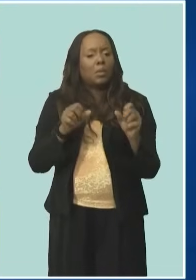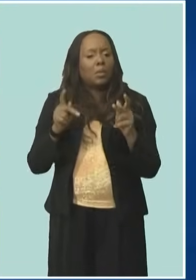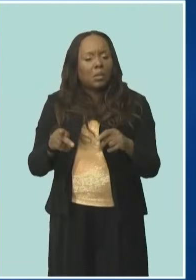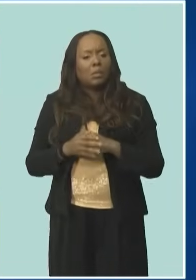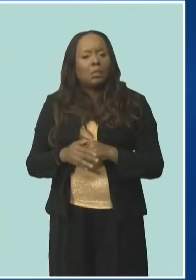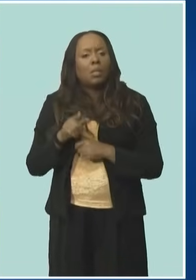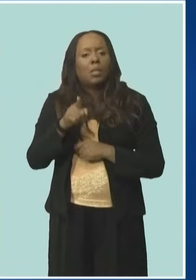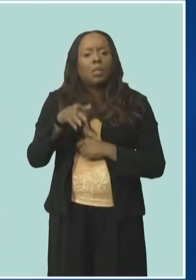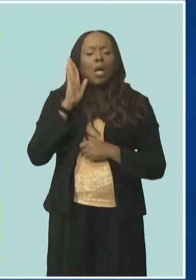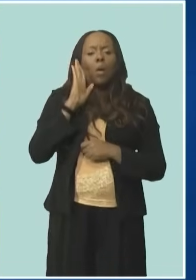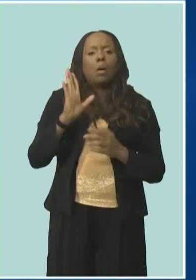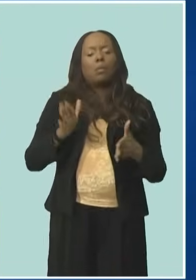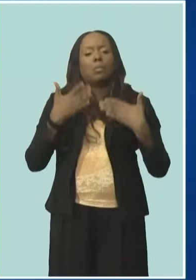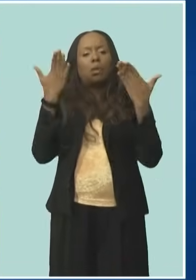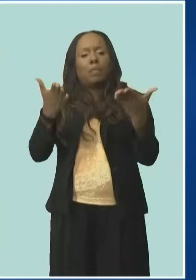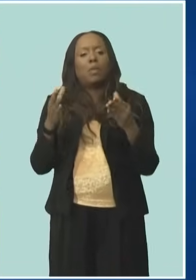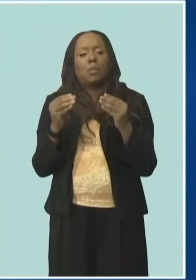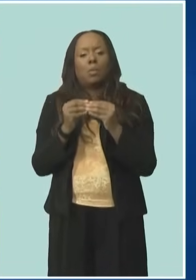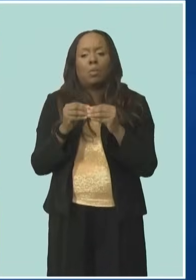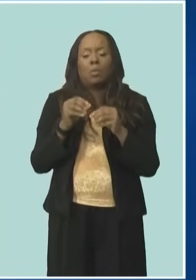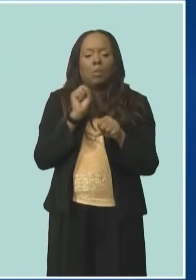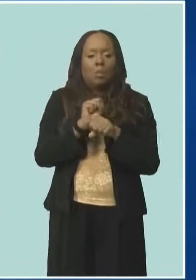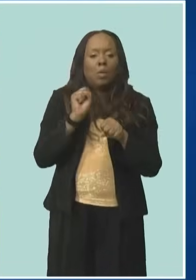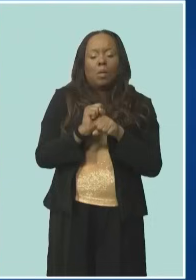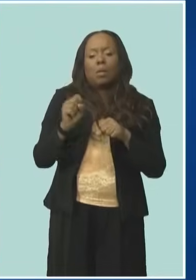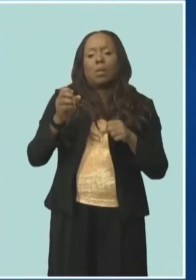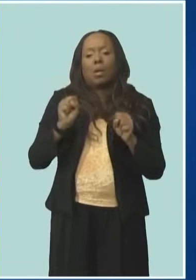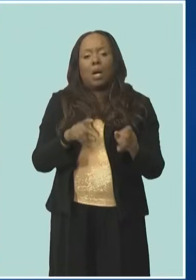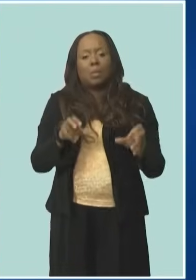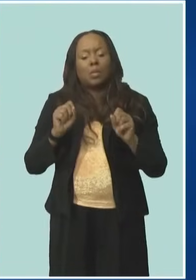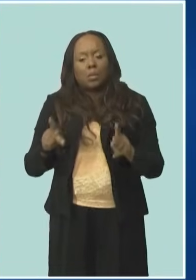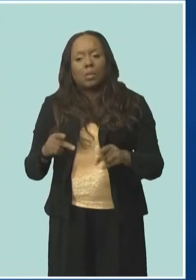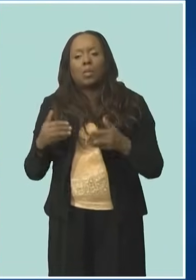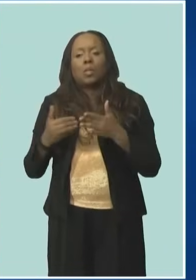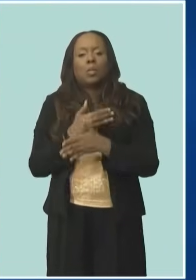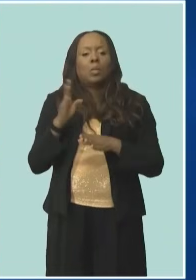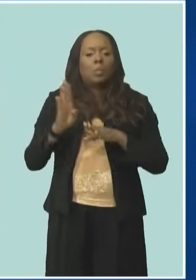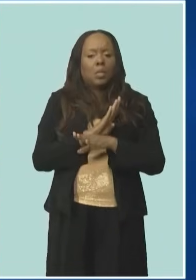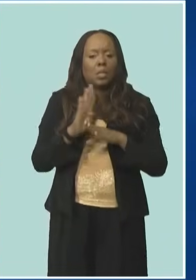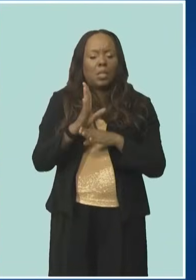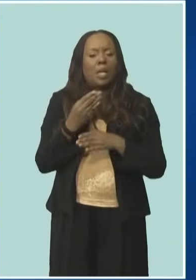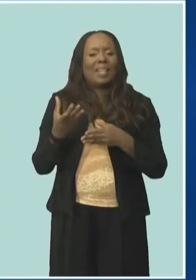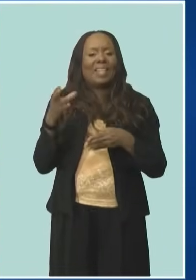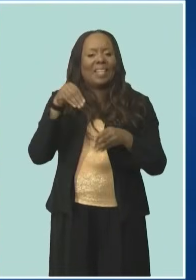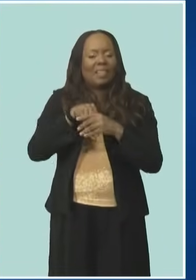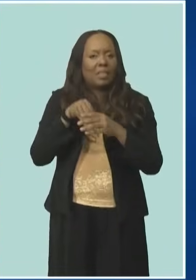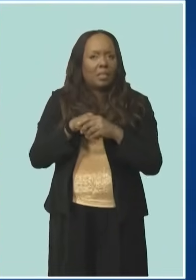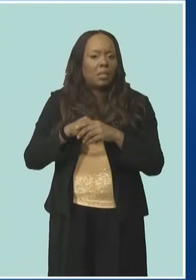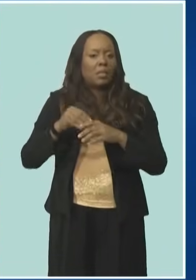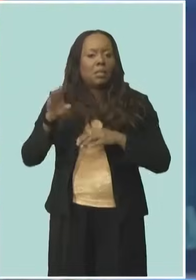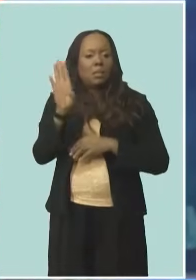new employment opportunities, new business opportunities, and invest in Barbados' future.